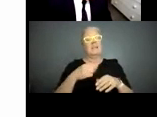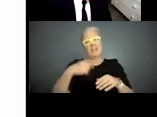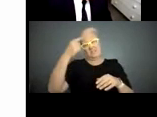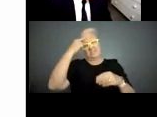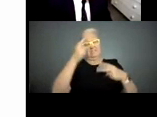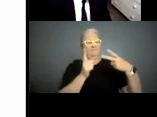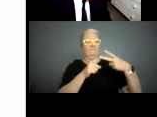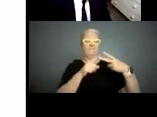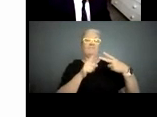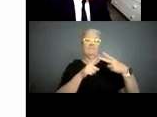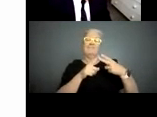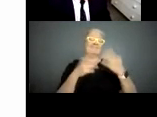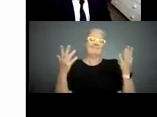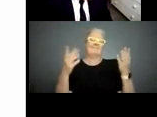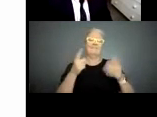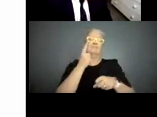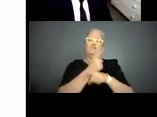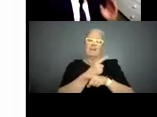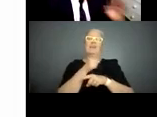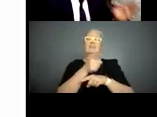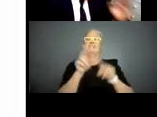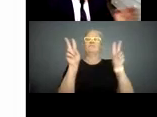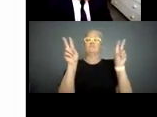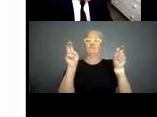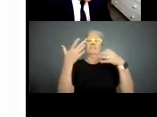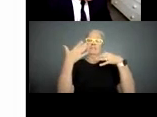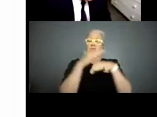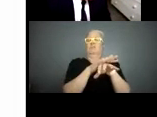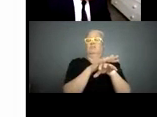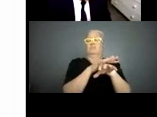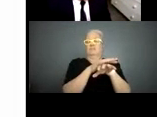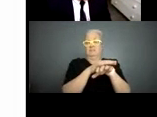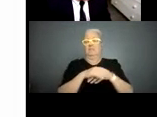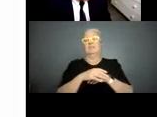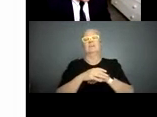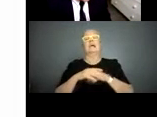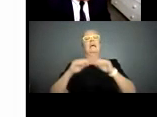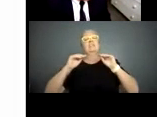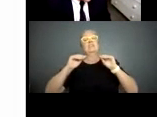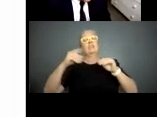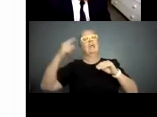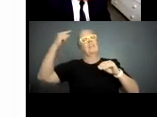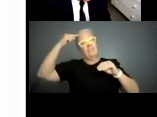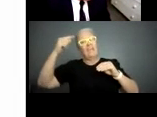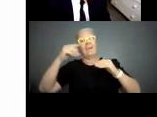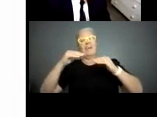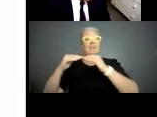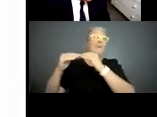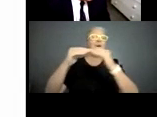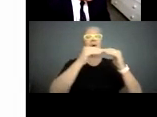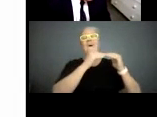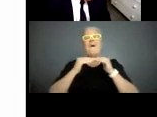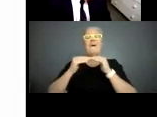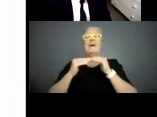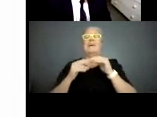a classic example of integration. The teacher has the wrong idea of equality, right, for a start, and we've said this